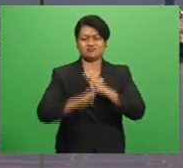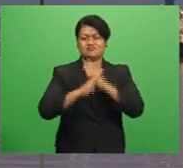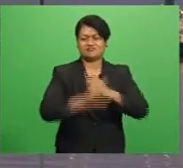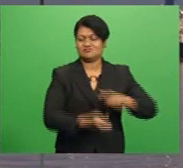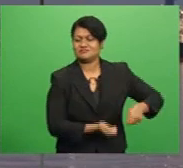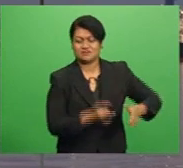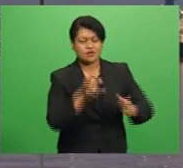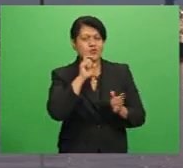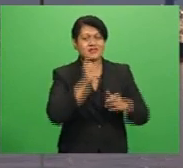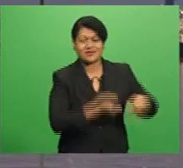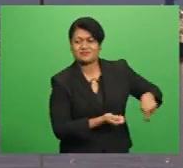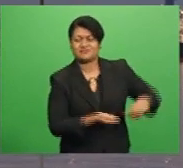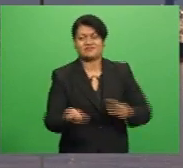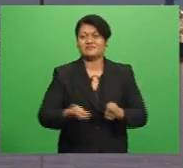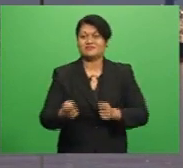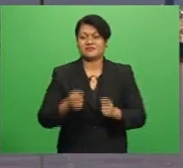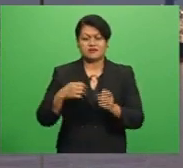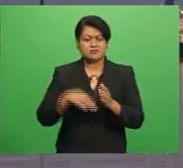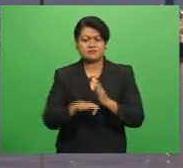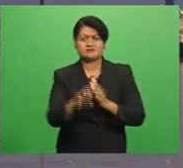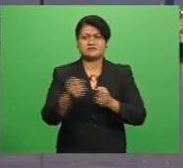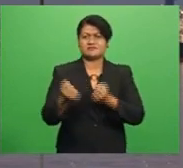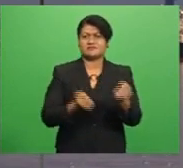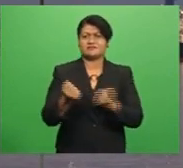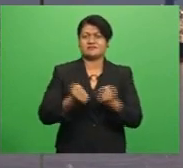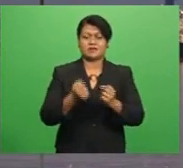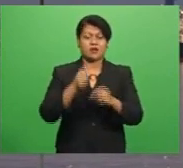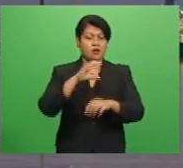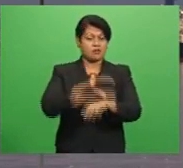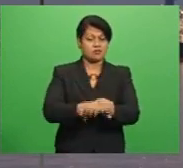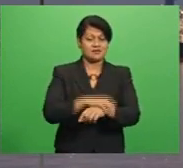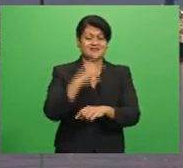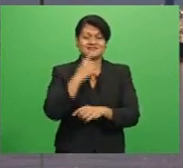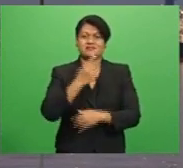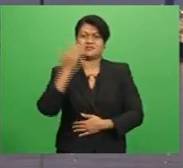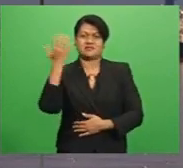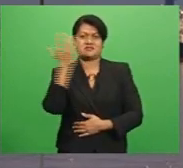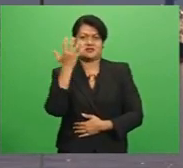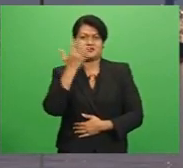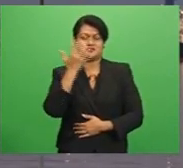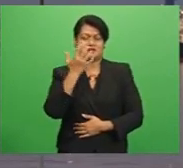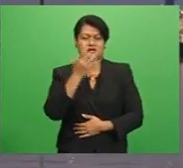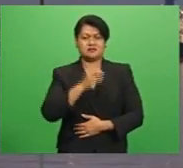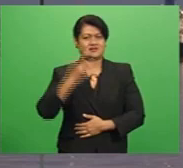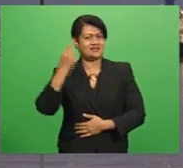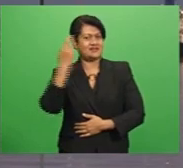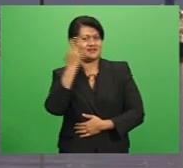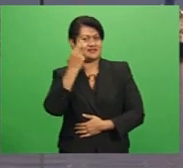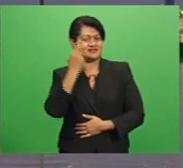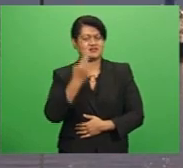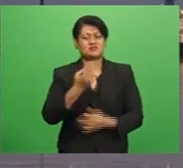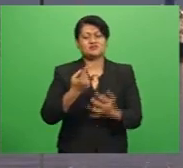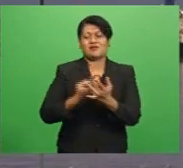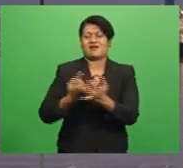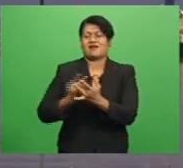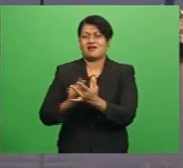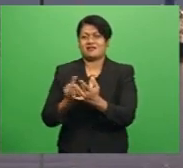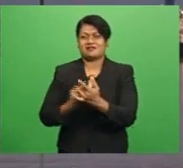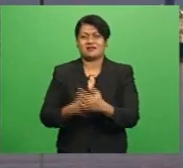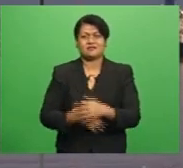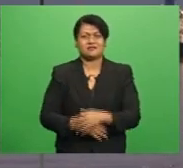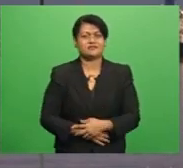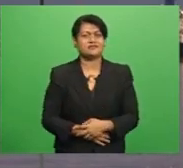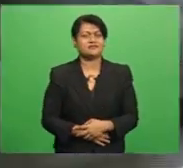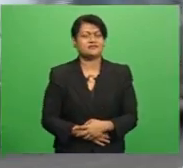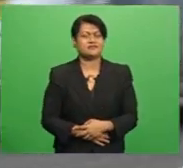vehicles. Police Chief of Operations ACP Abdul Khan says this is dangerous and can pose a risk to the lives of others. Pranita Prakash